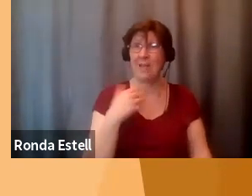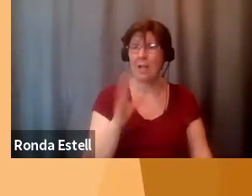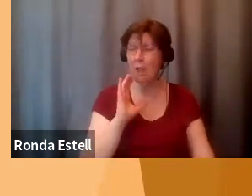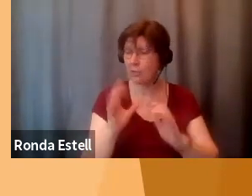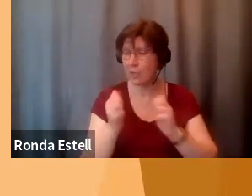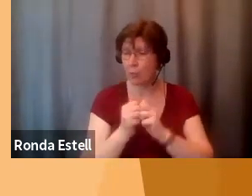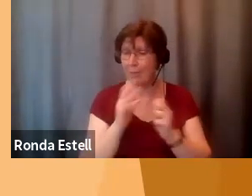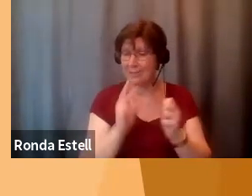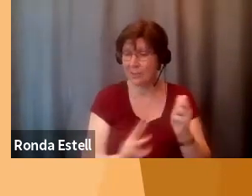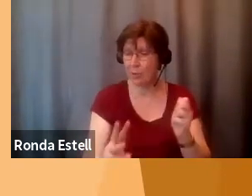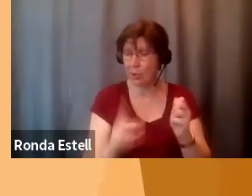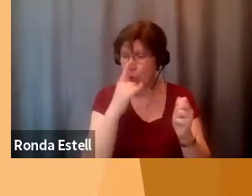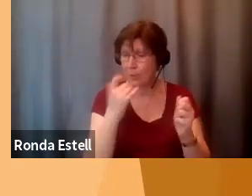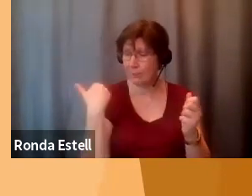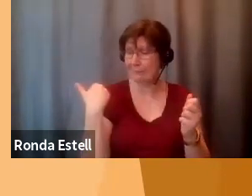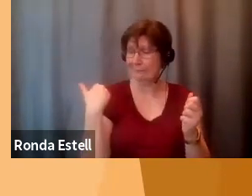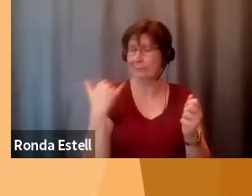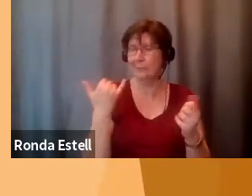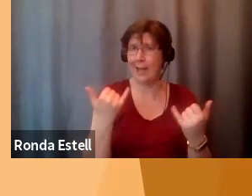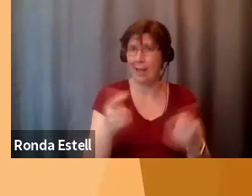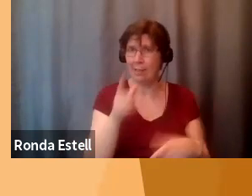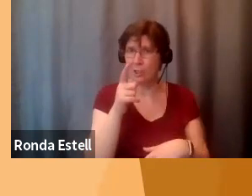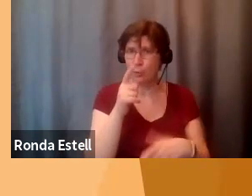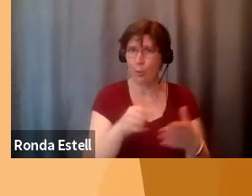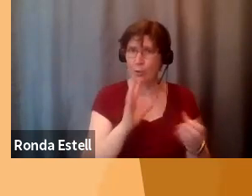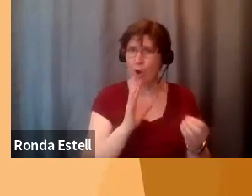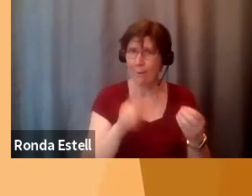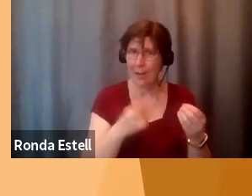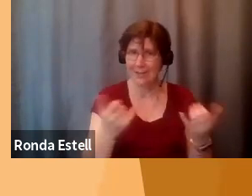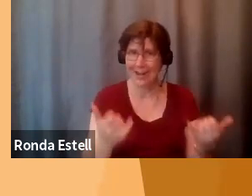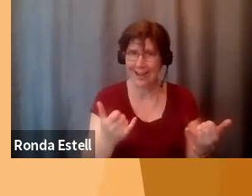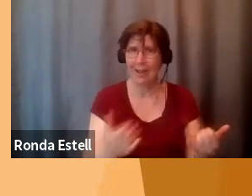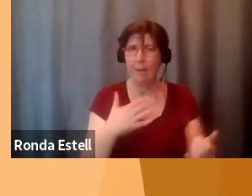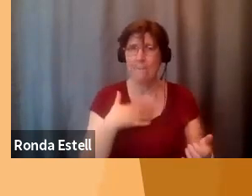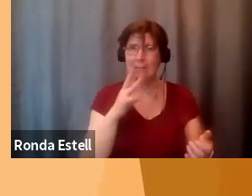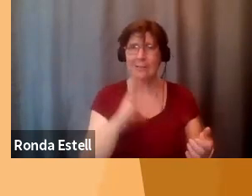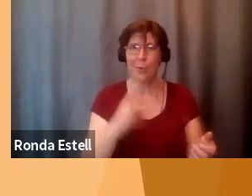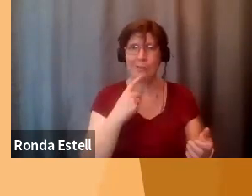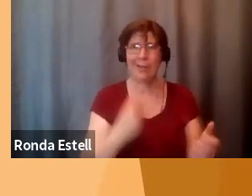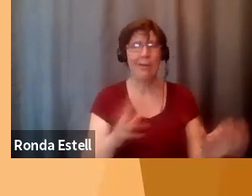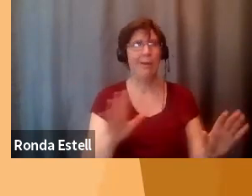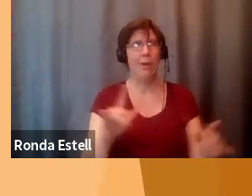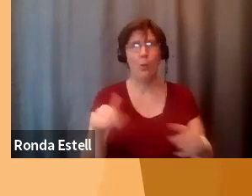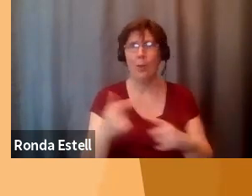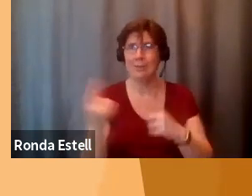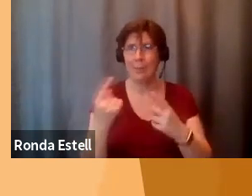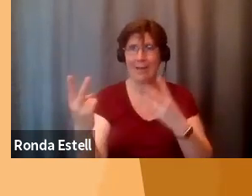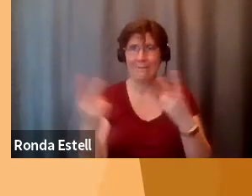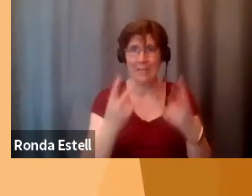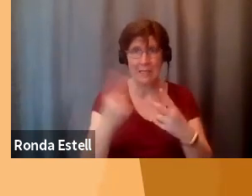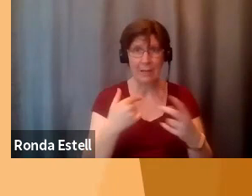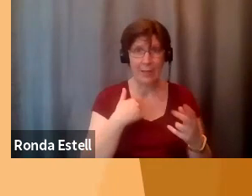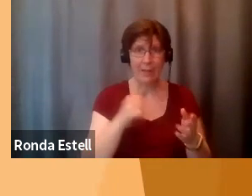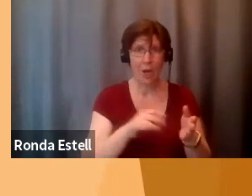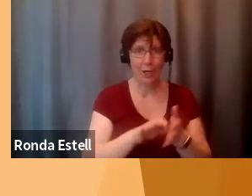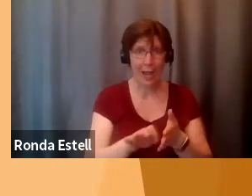earlier today at lunch about what we were talking about today. And she said, well, so when someone's visiting me, do they get to be counted?